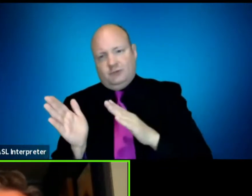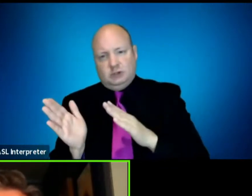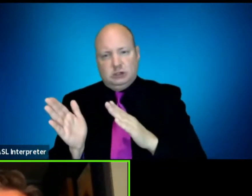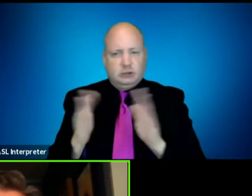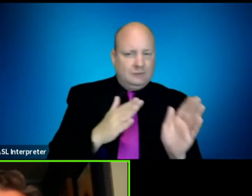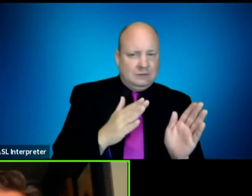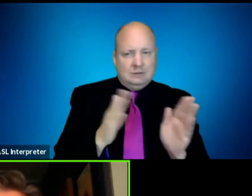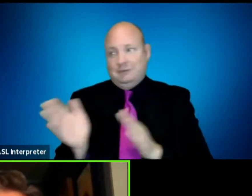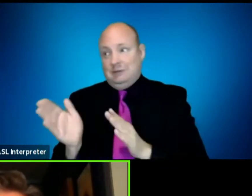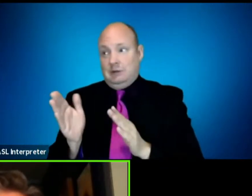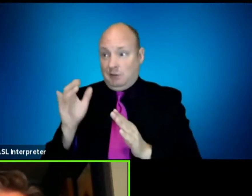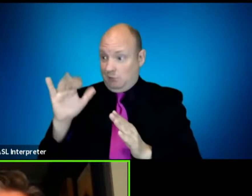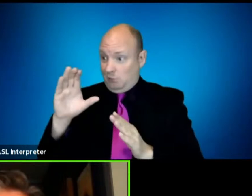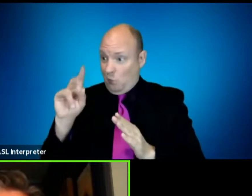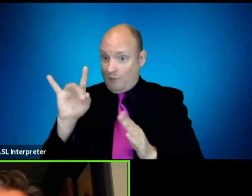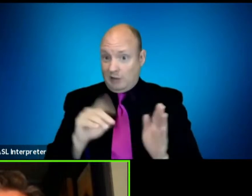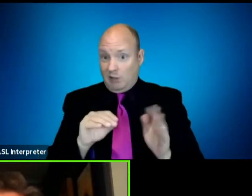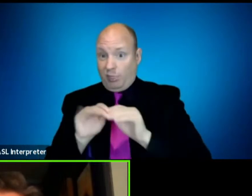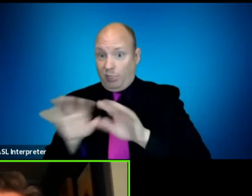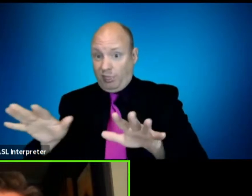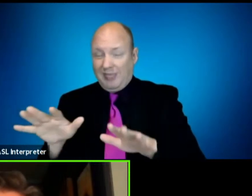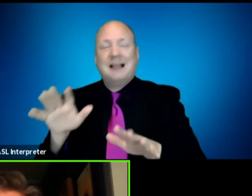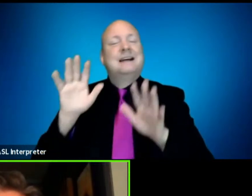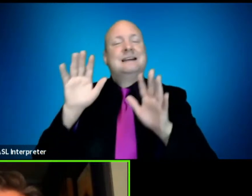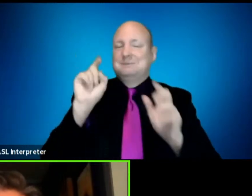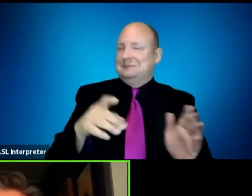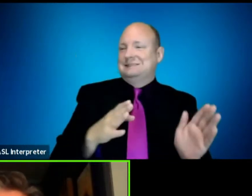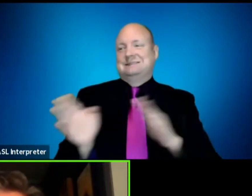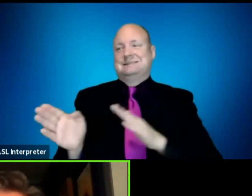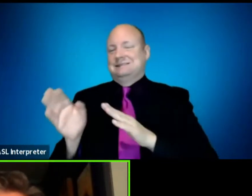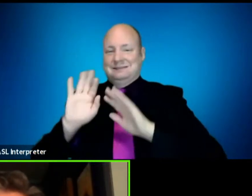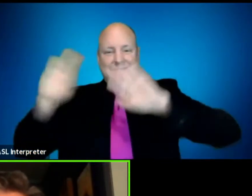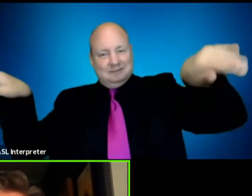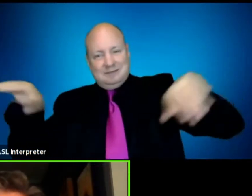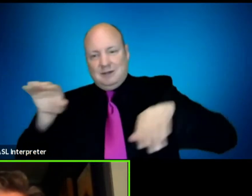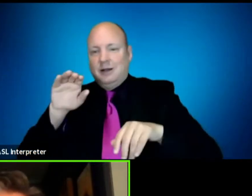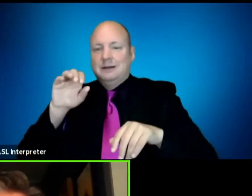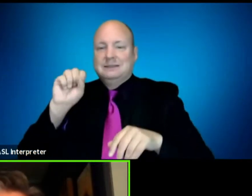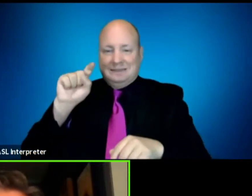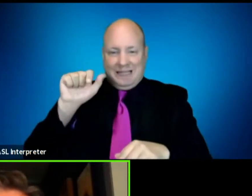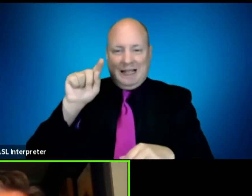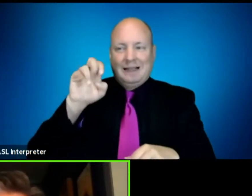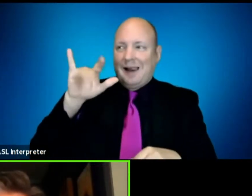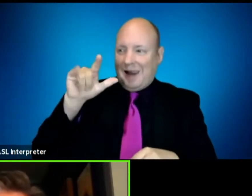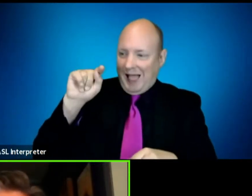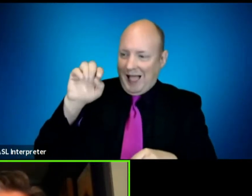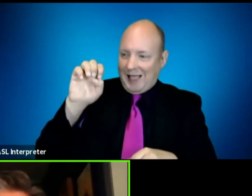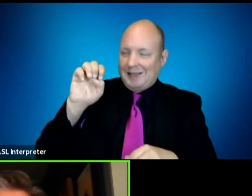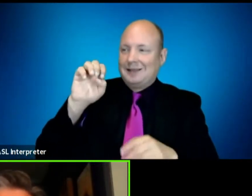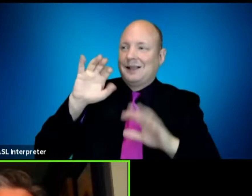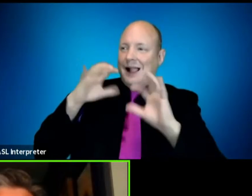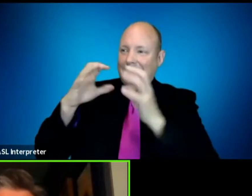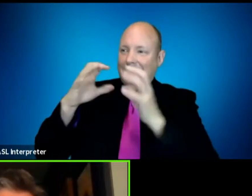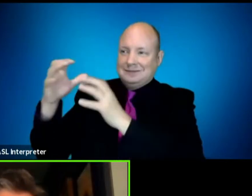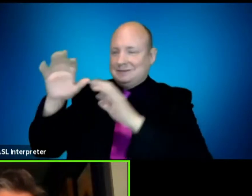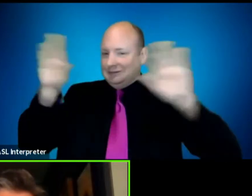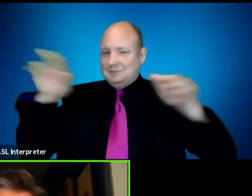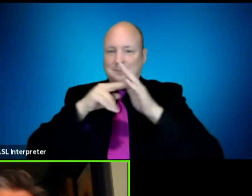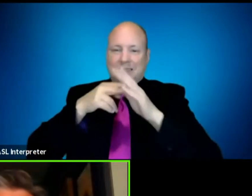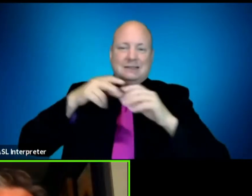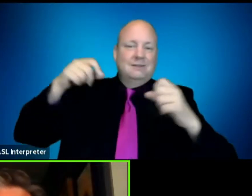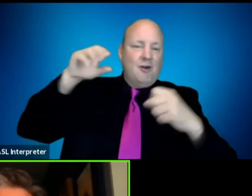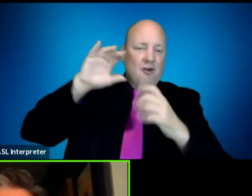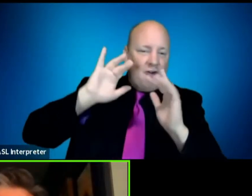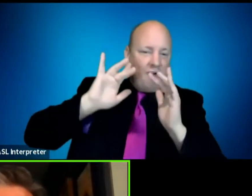be prepared to offer distance learning for the students impacted, which could be a small group of students in a classroom, a whole classroom, a grade level, or a